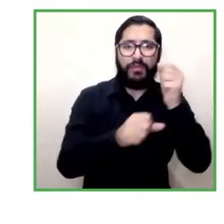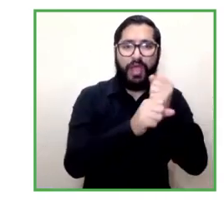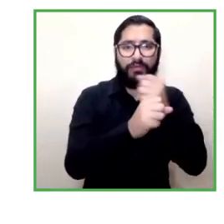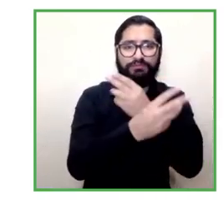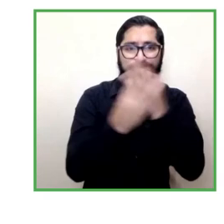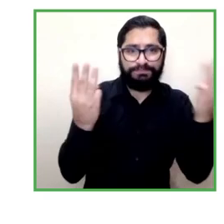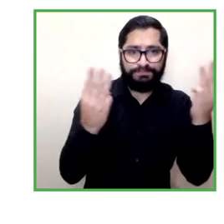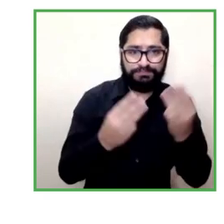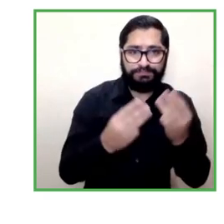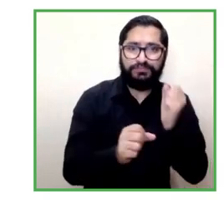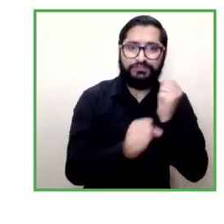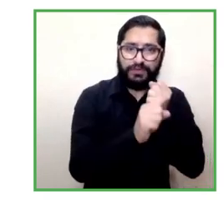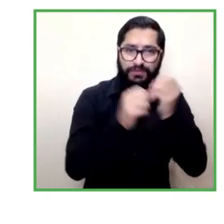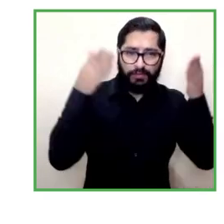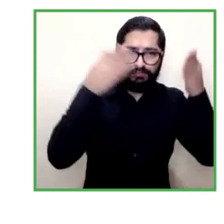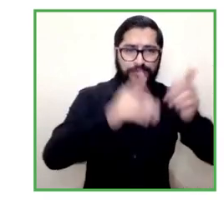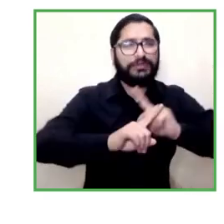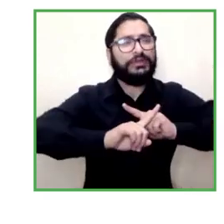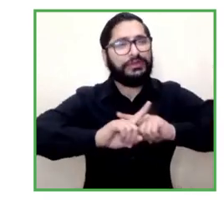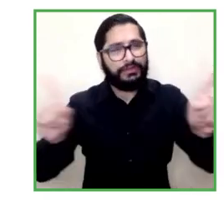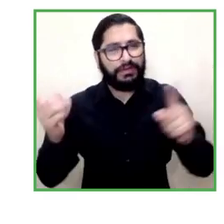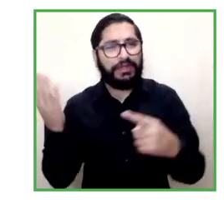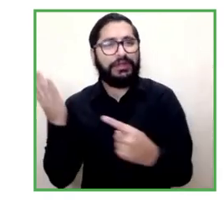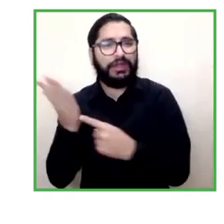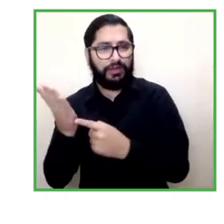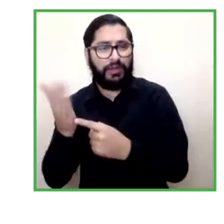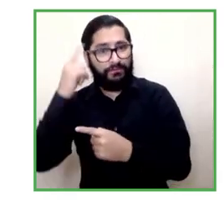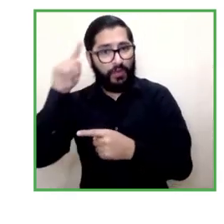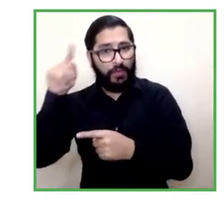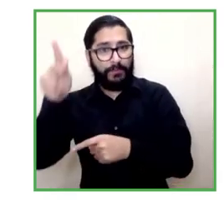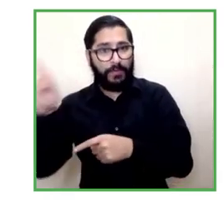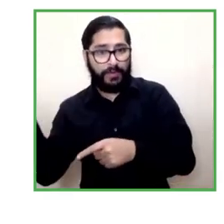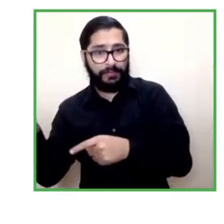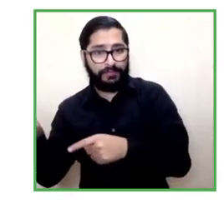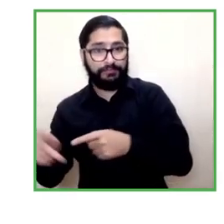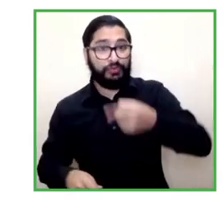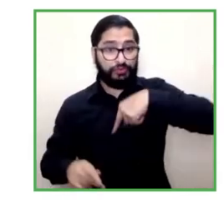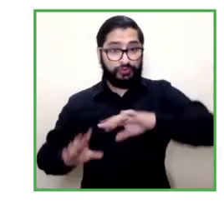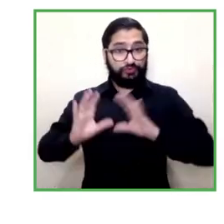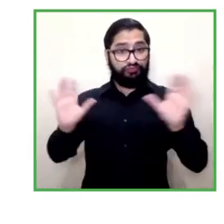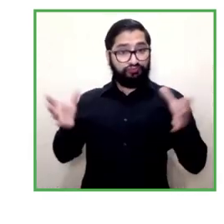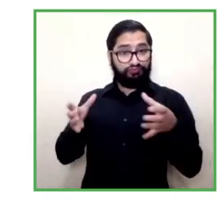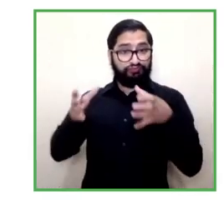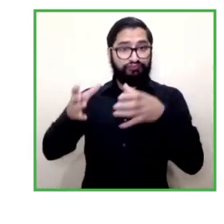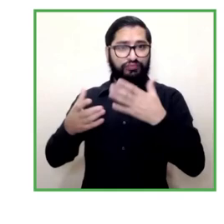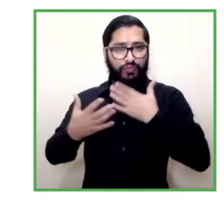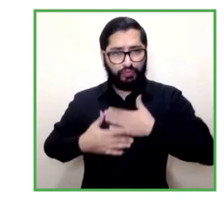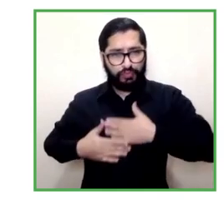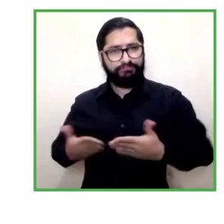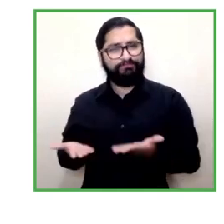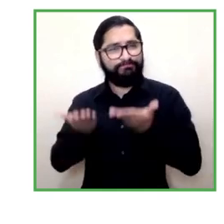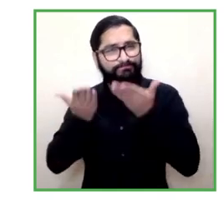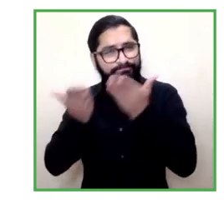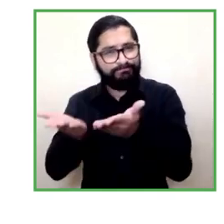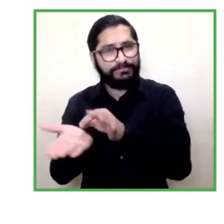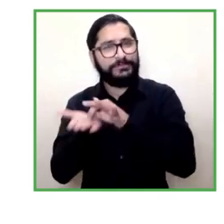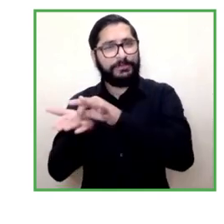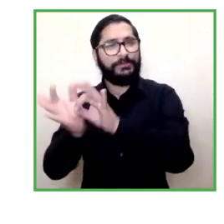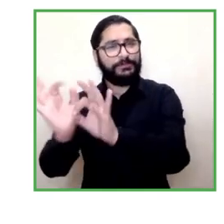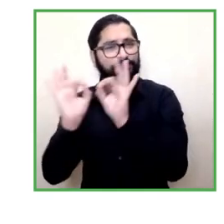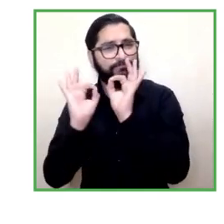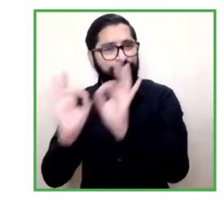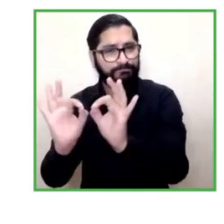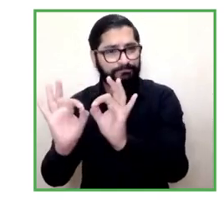we will provide better indoor accuracy because in some cases, the obstacles and maybe small places like stores, they need better